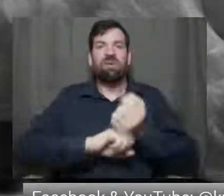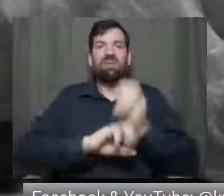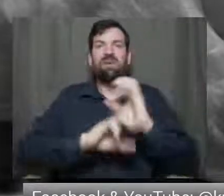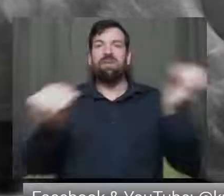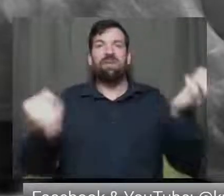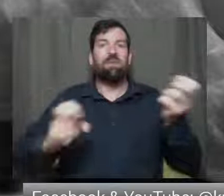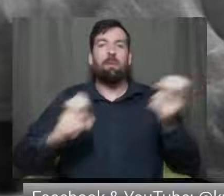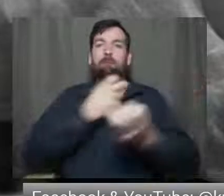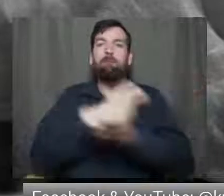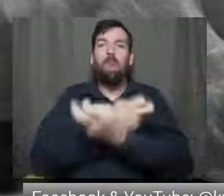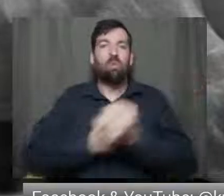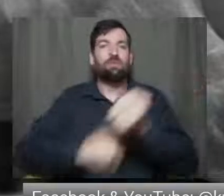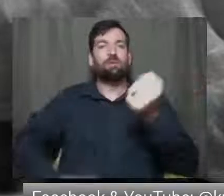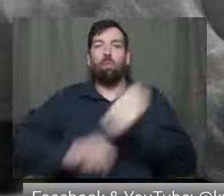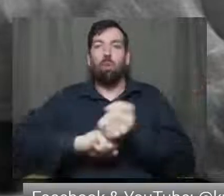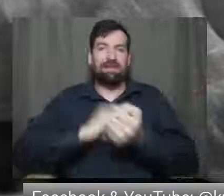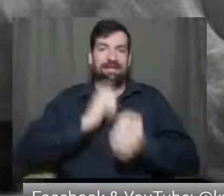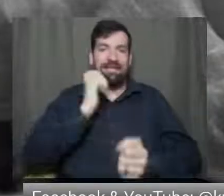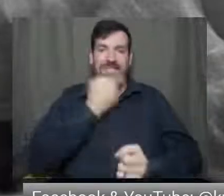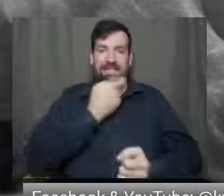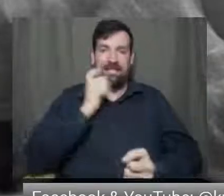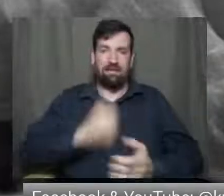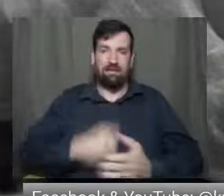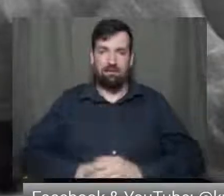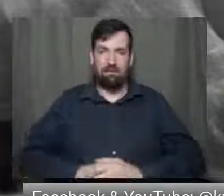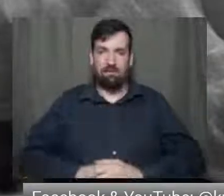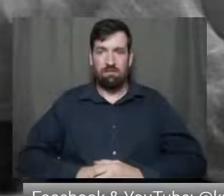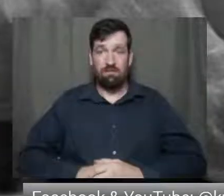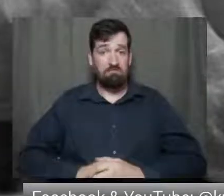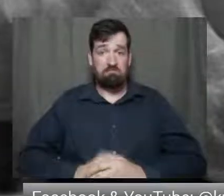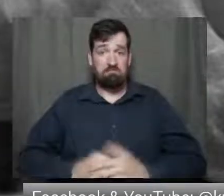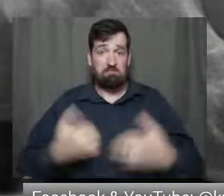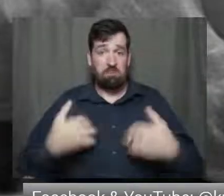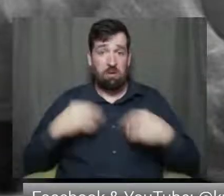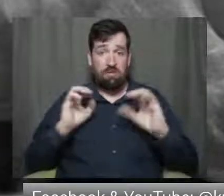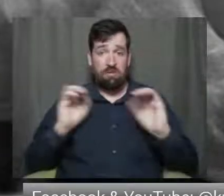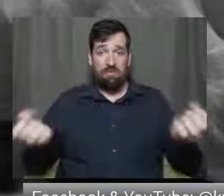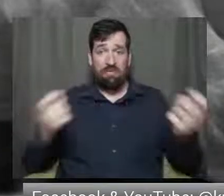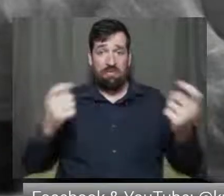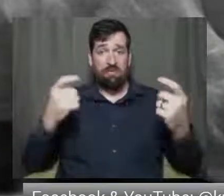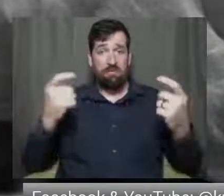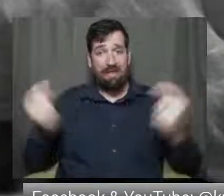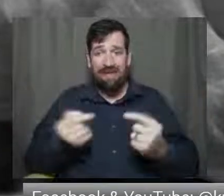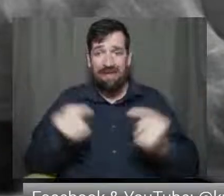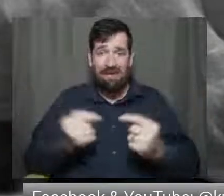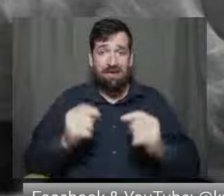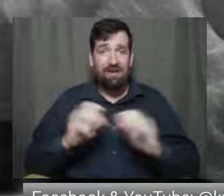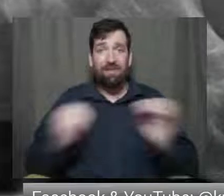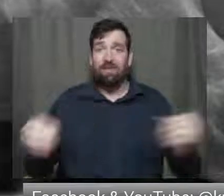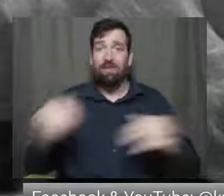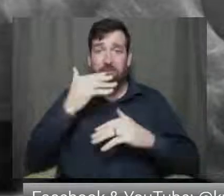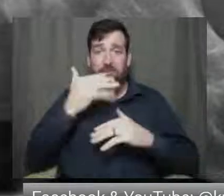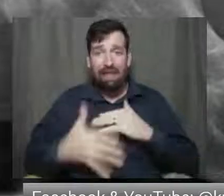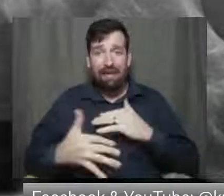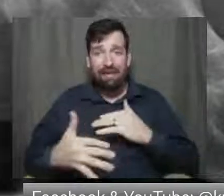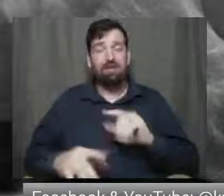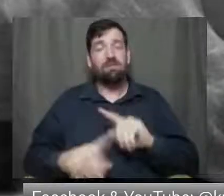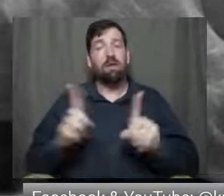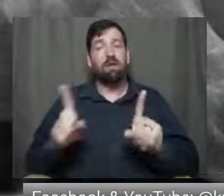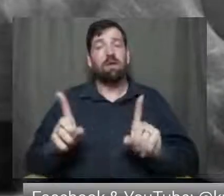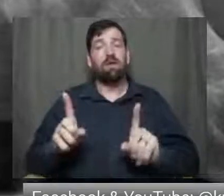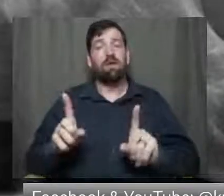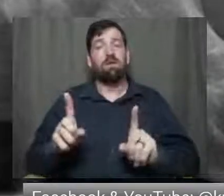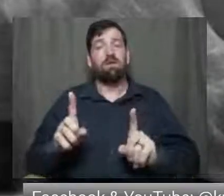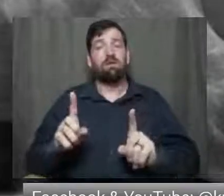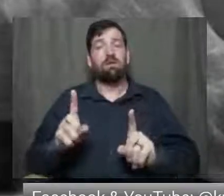teeth any longer. So even though he didn't have any pain or any bleeding, the teeth were